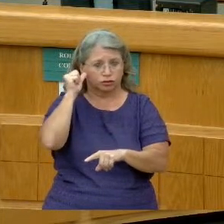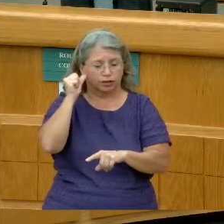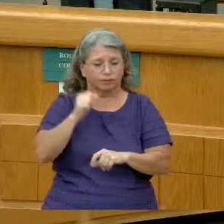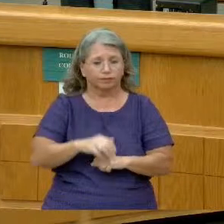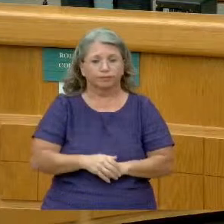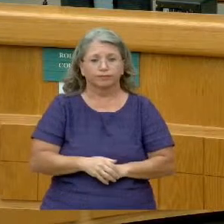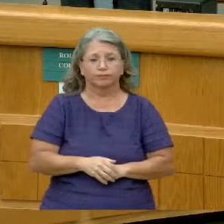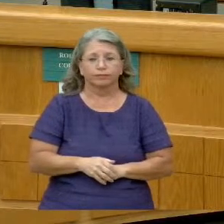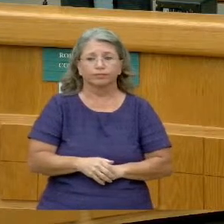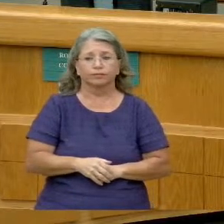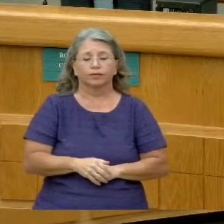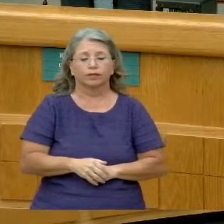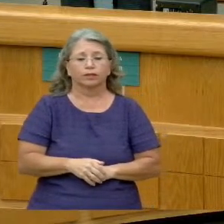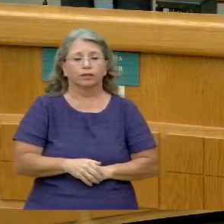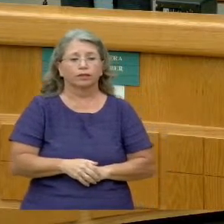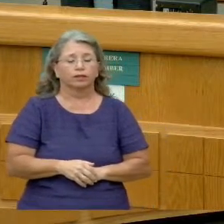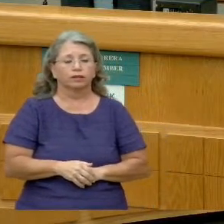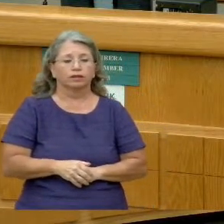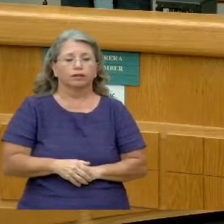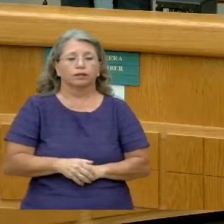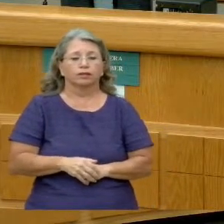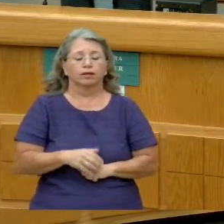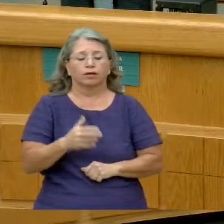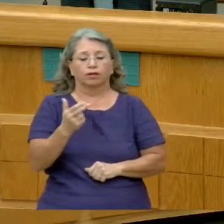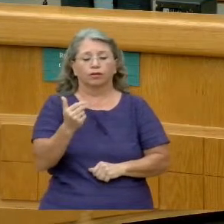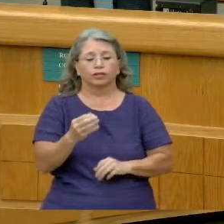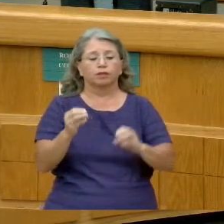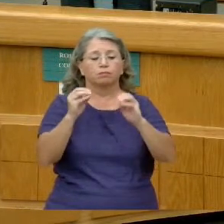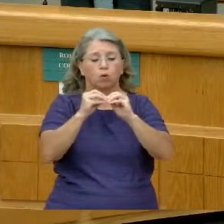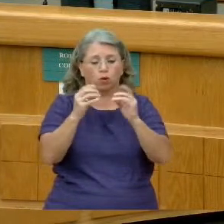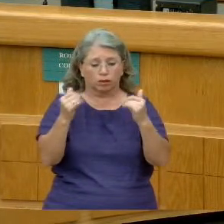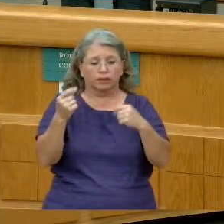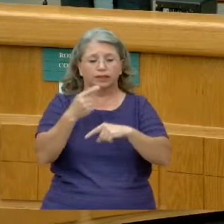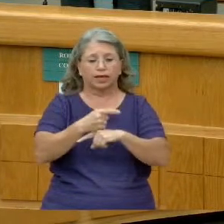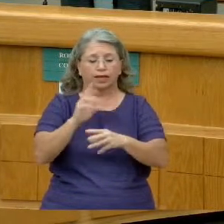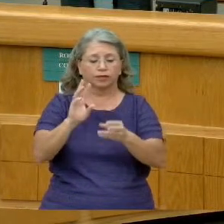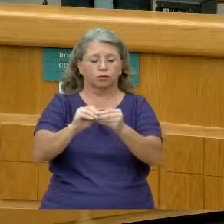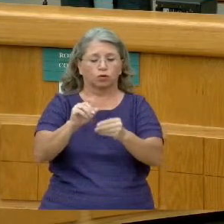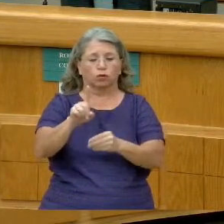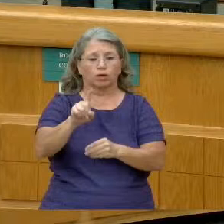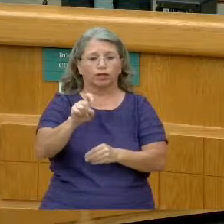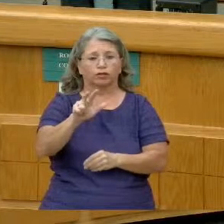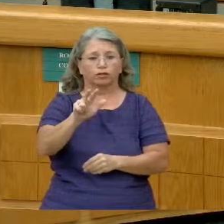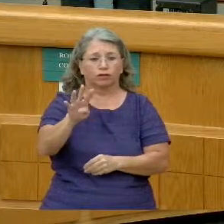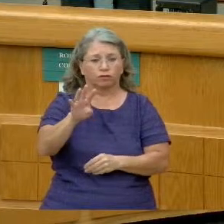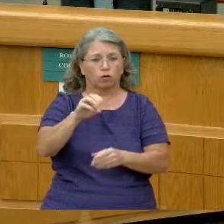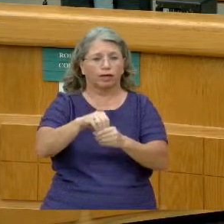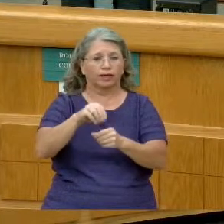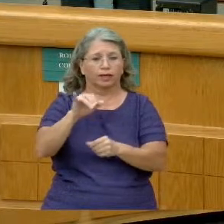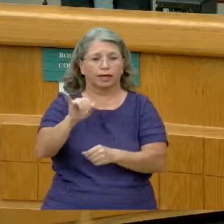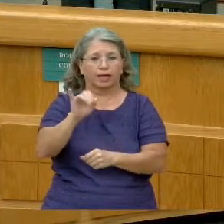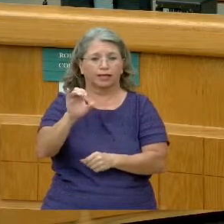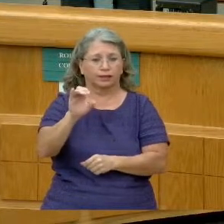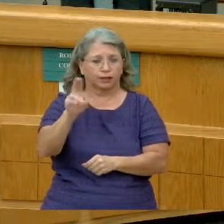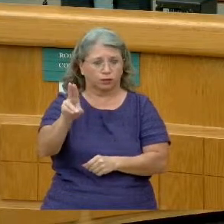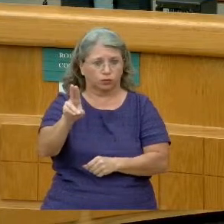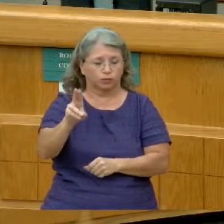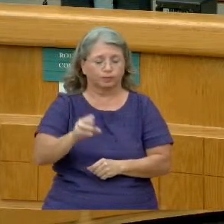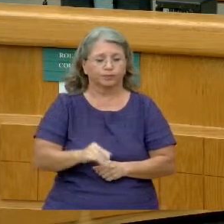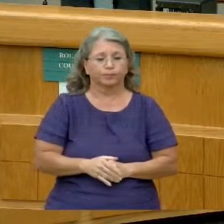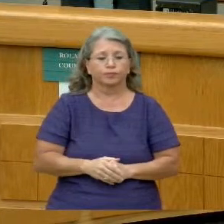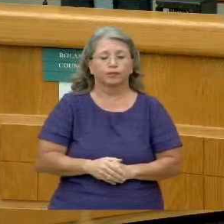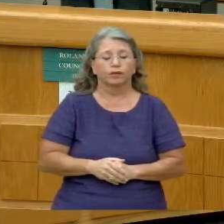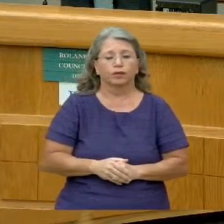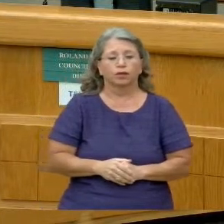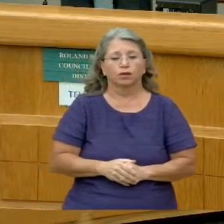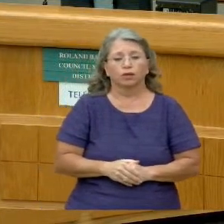where we had 121 yesterday. So 13 more today for a total of 134. And then our